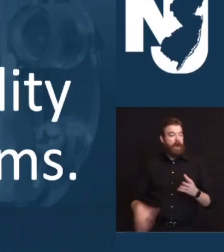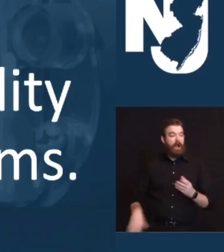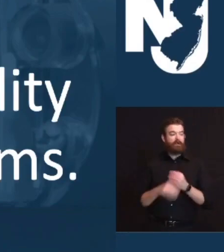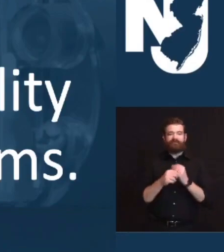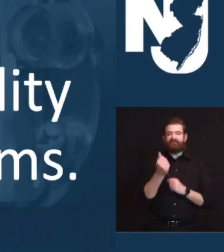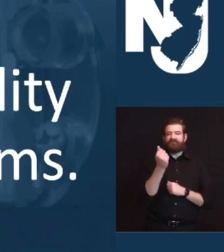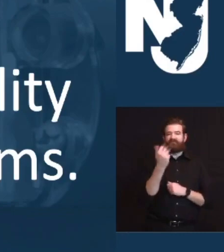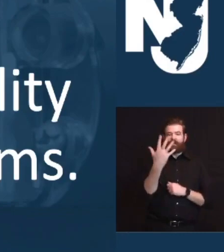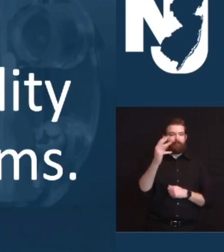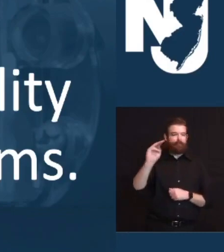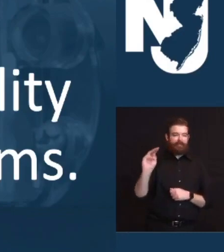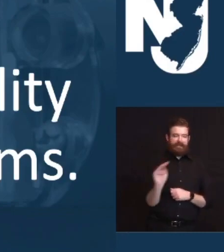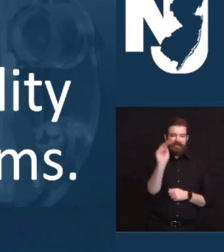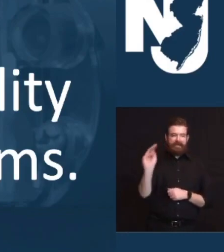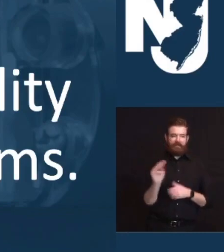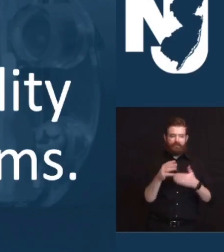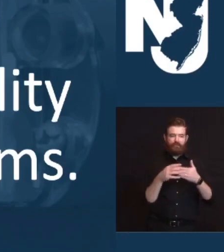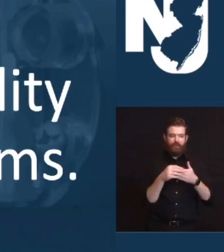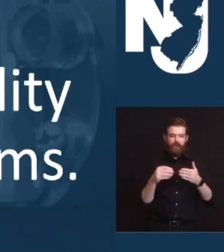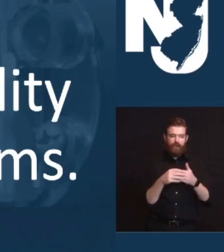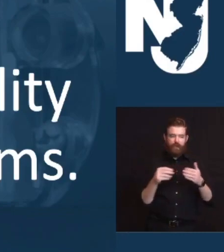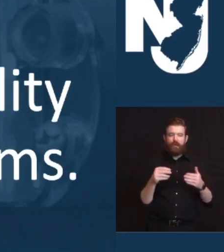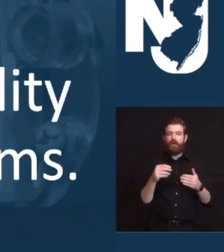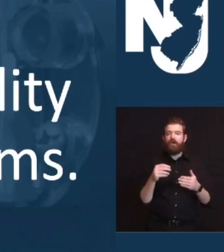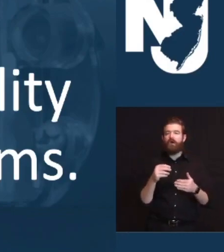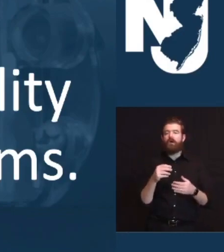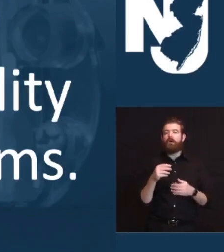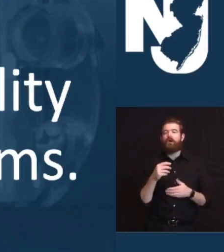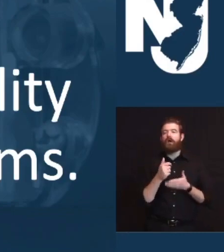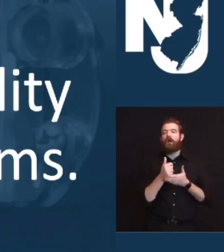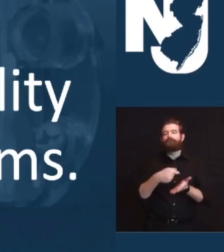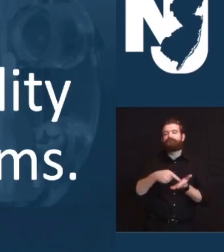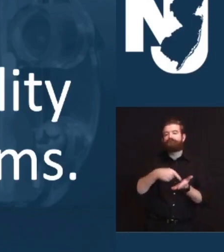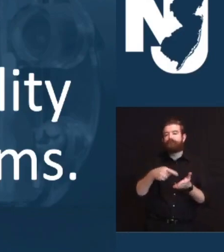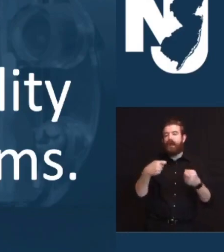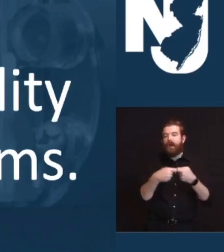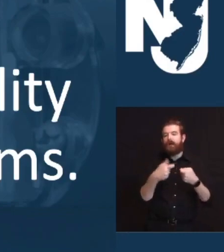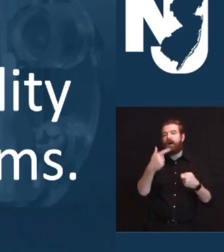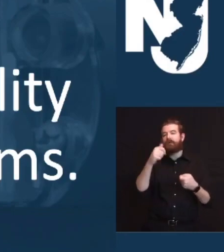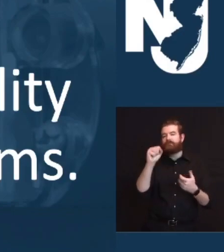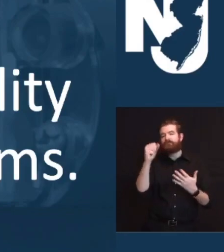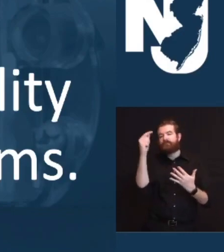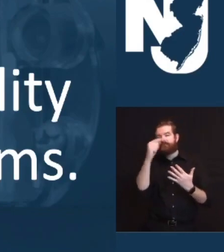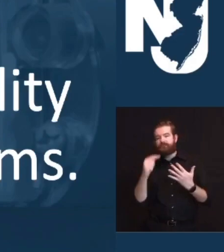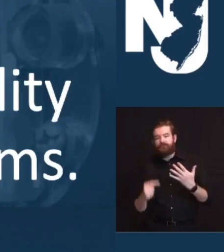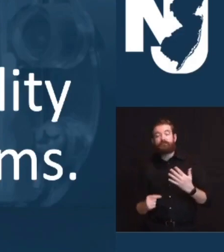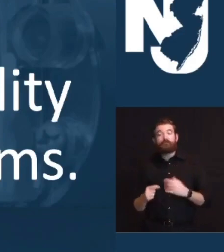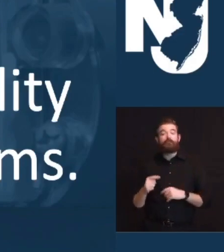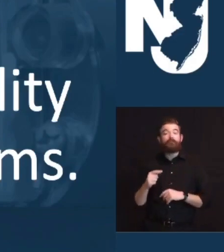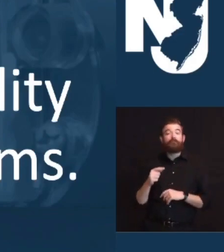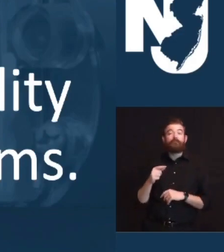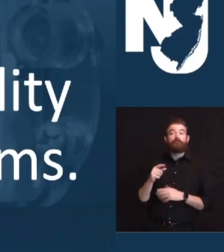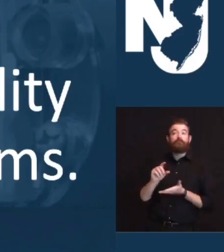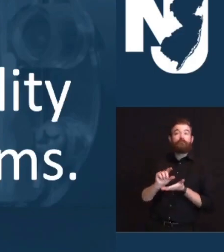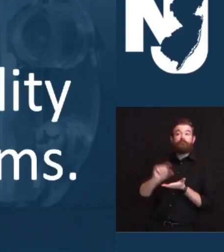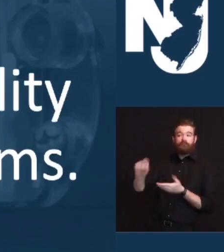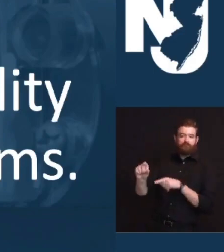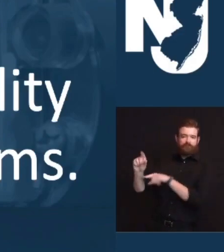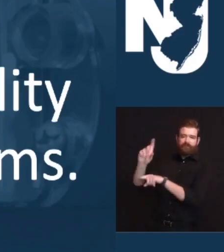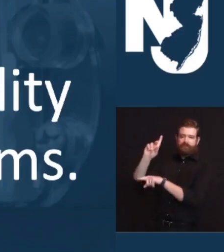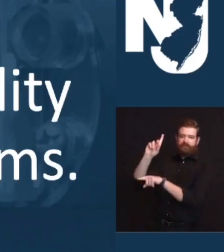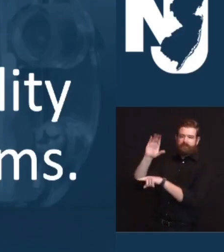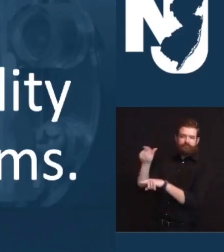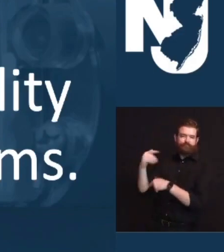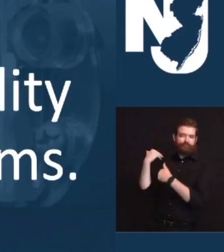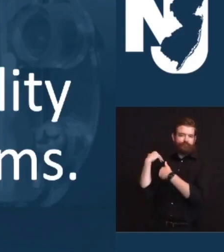the Department of Community Affairs under the leadership of the one and only Sheila Oliver. This infusion will allow us to be in a strong position to